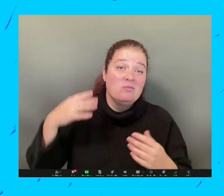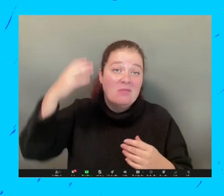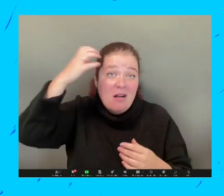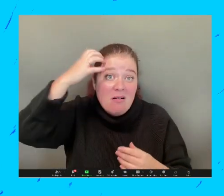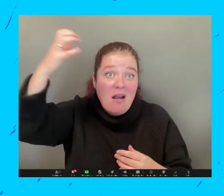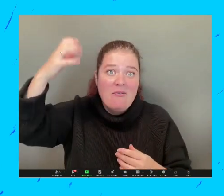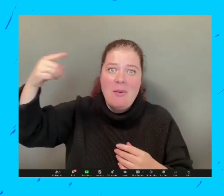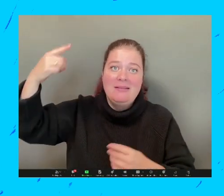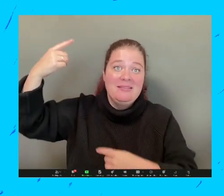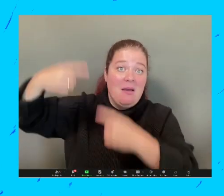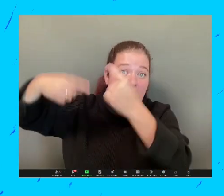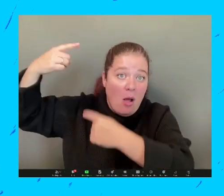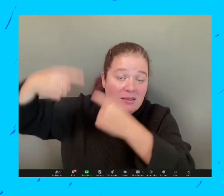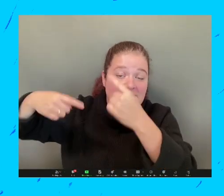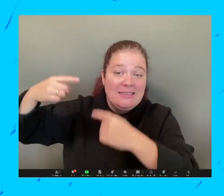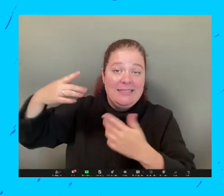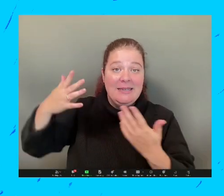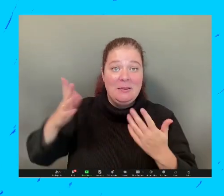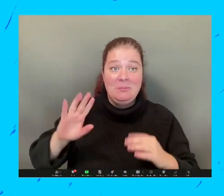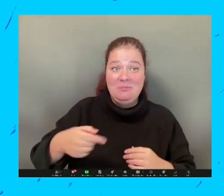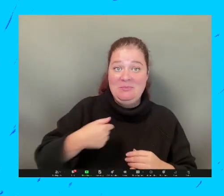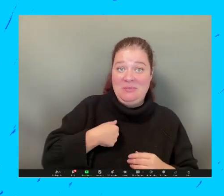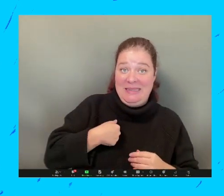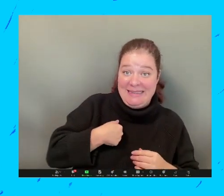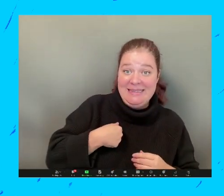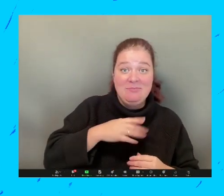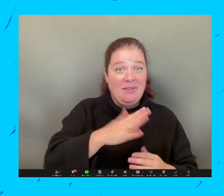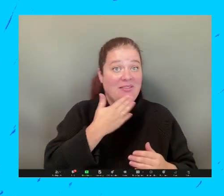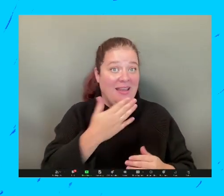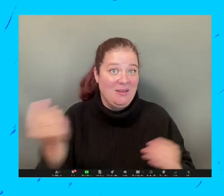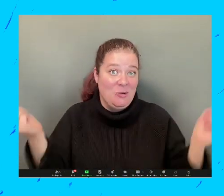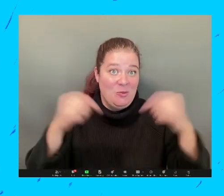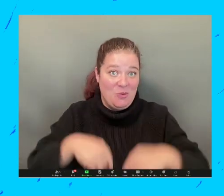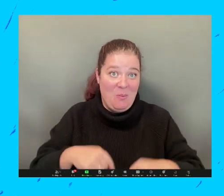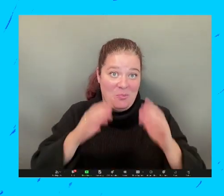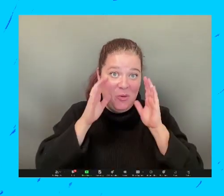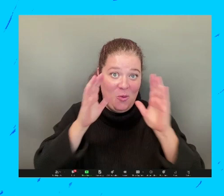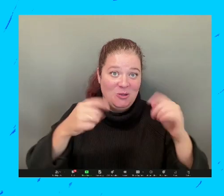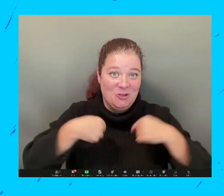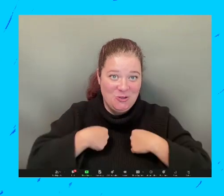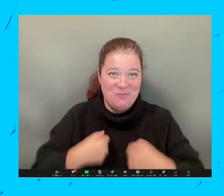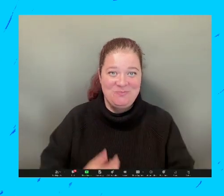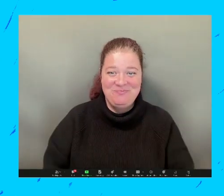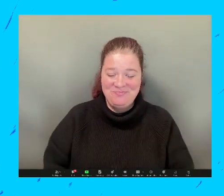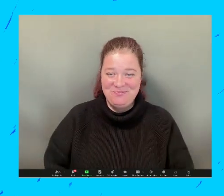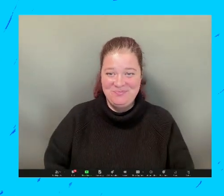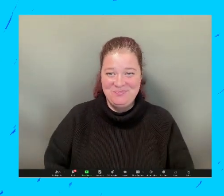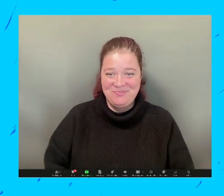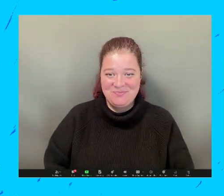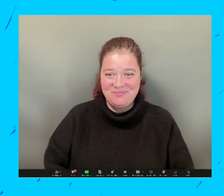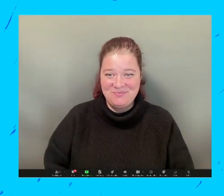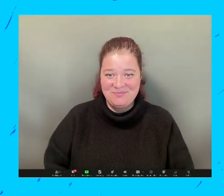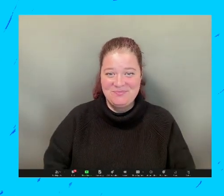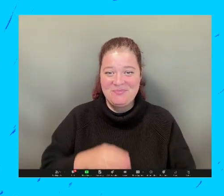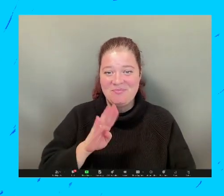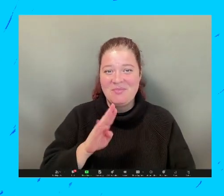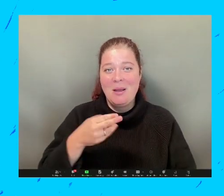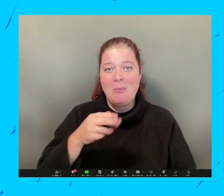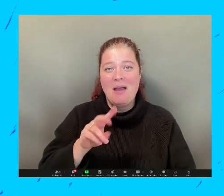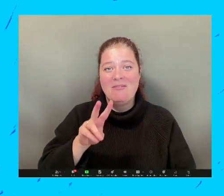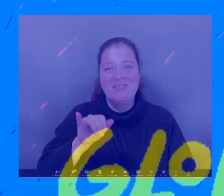and myself. We say thank you so much for connecting. Thank you.